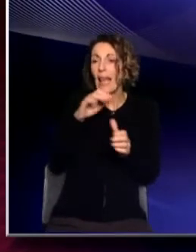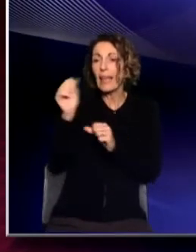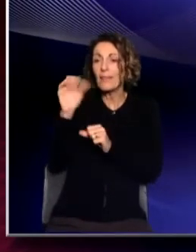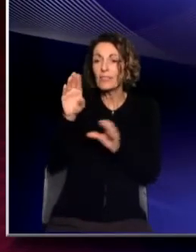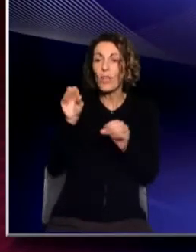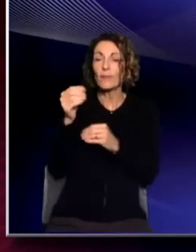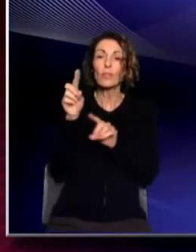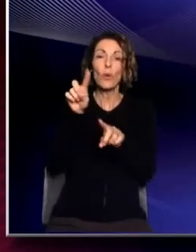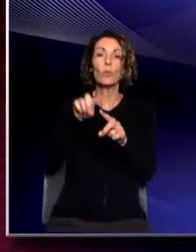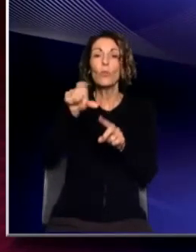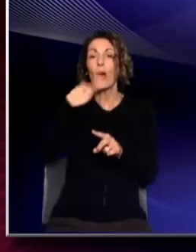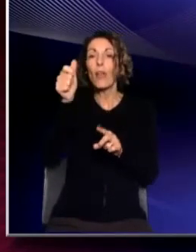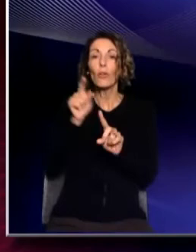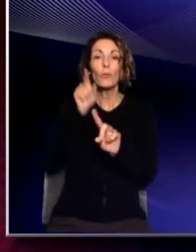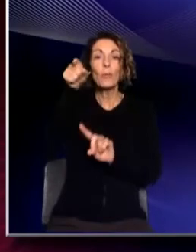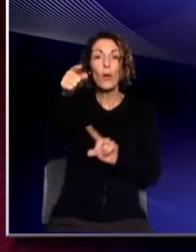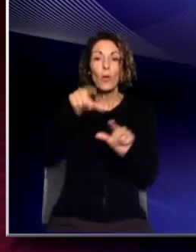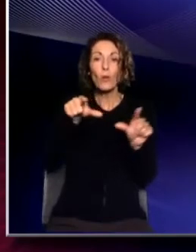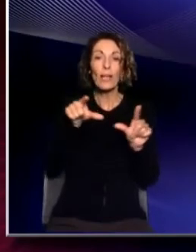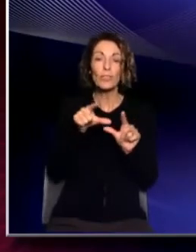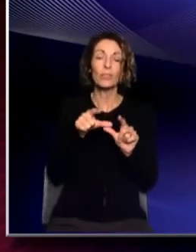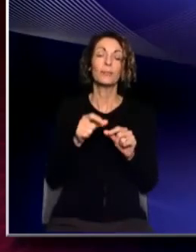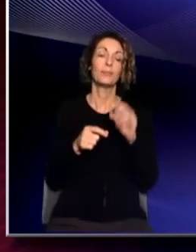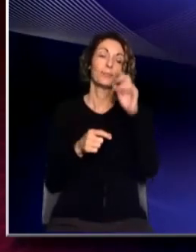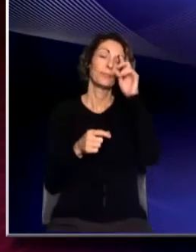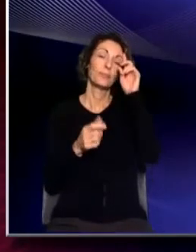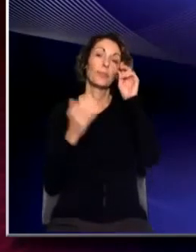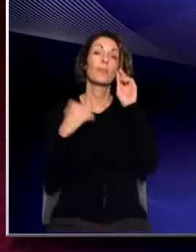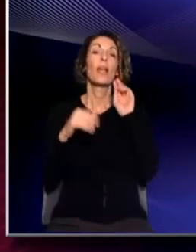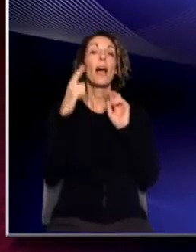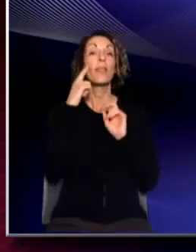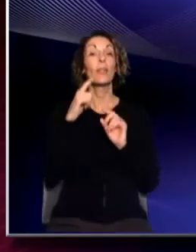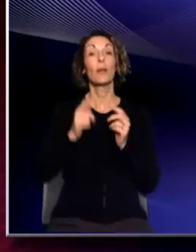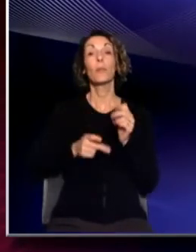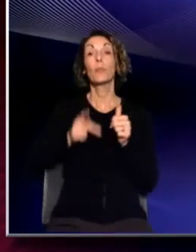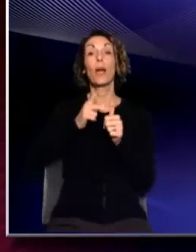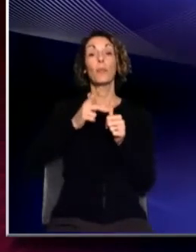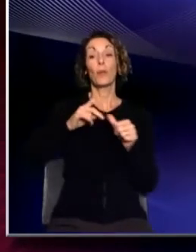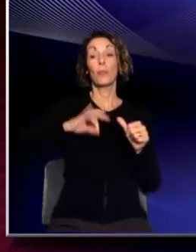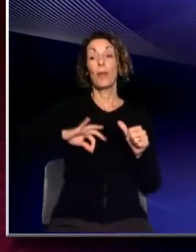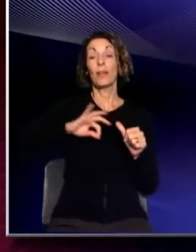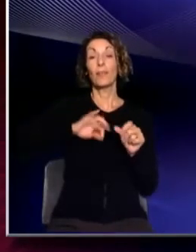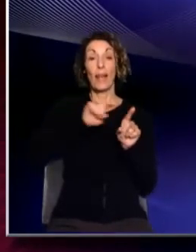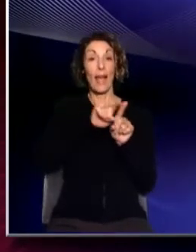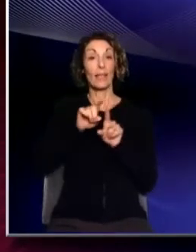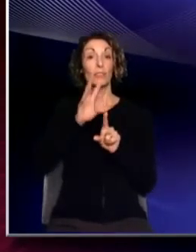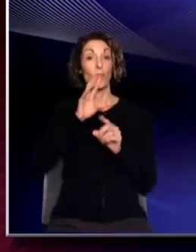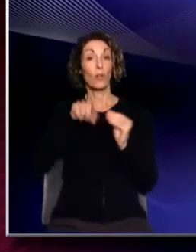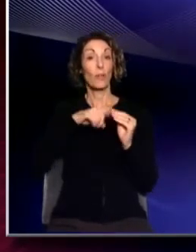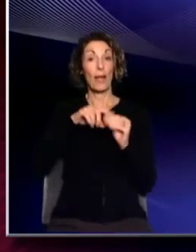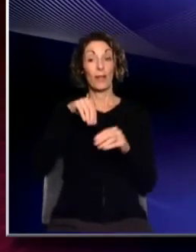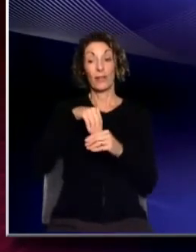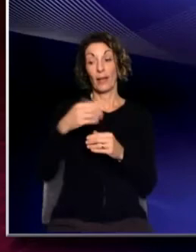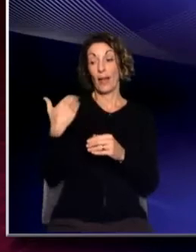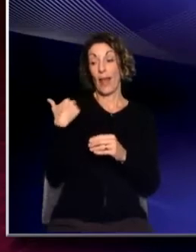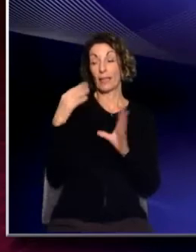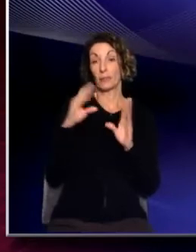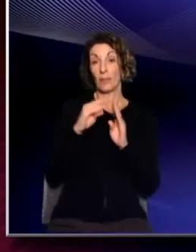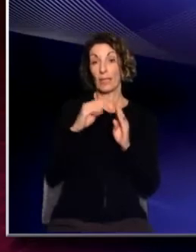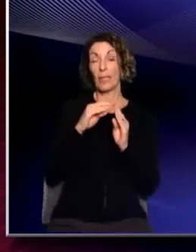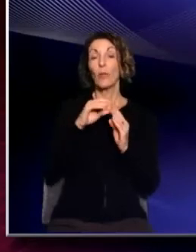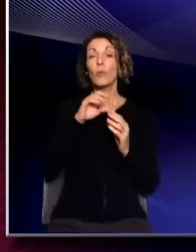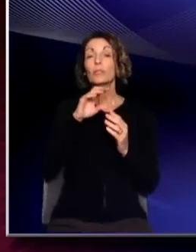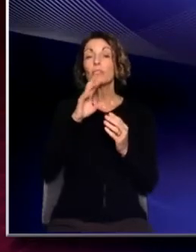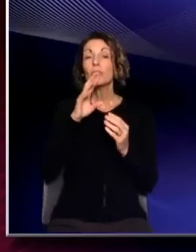remote location? I think the primary benefit, as expressed at the last board meeting, was in consideration of board member